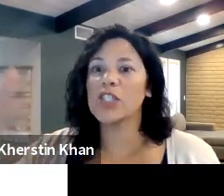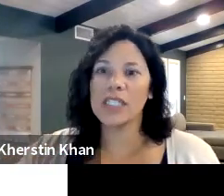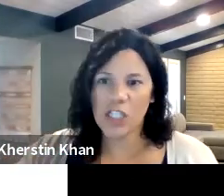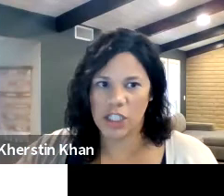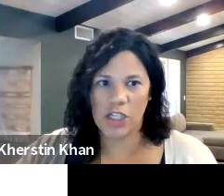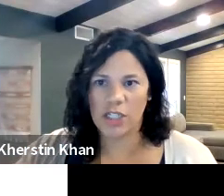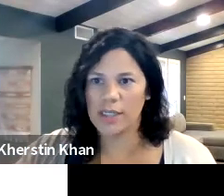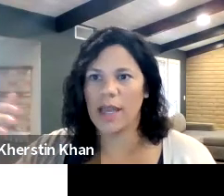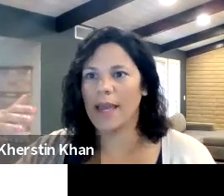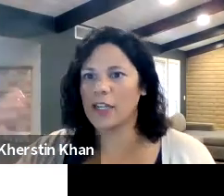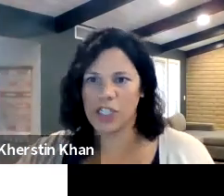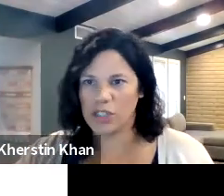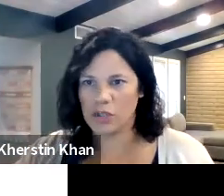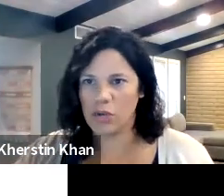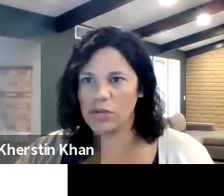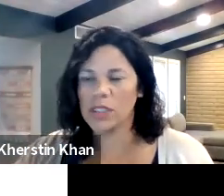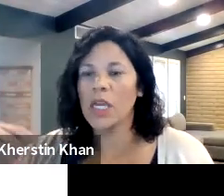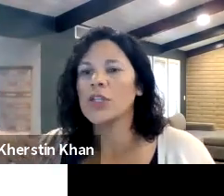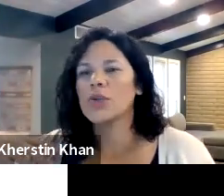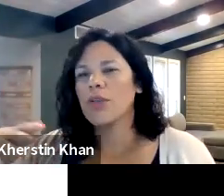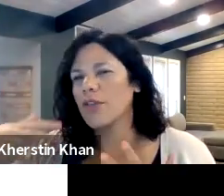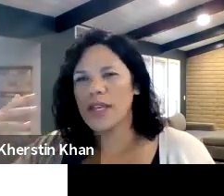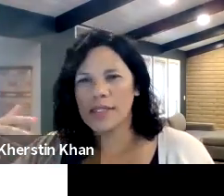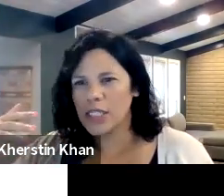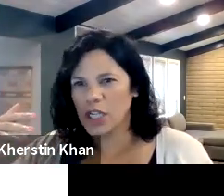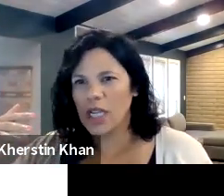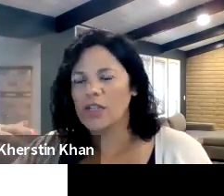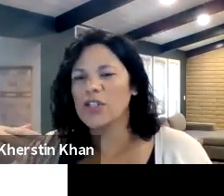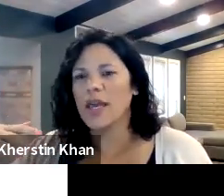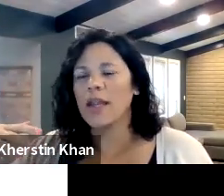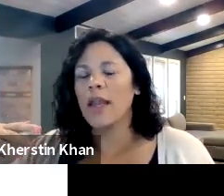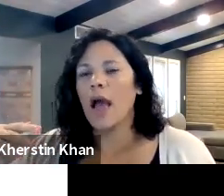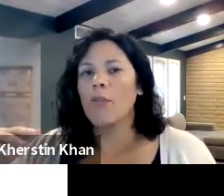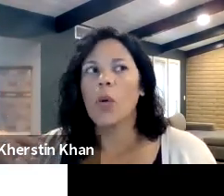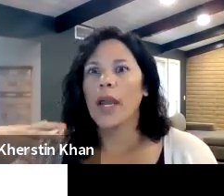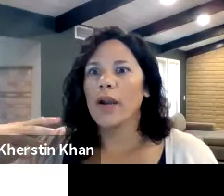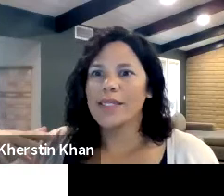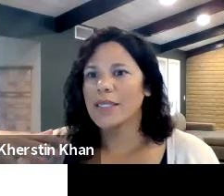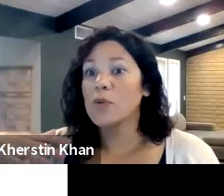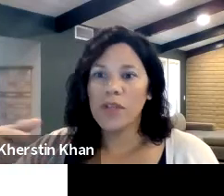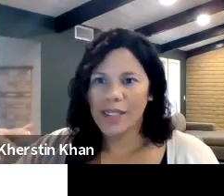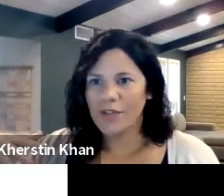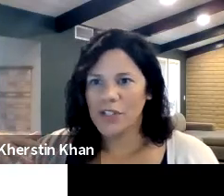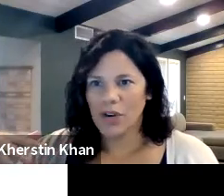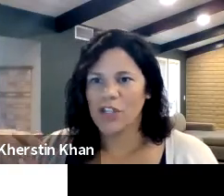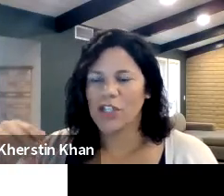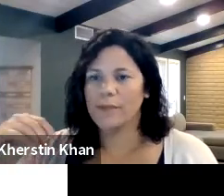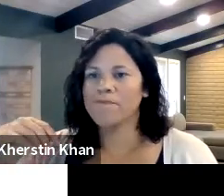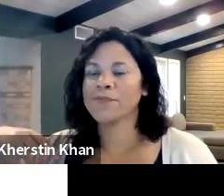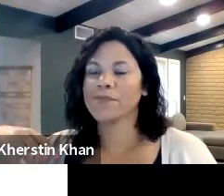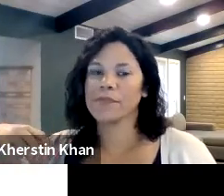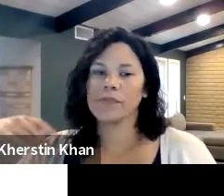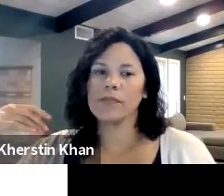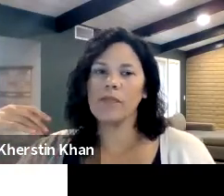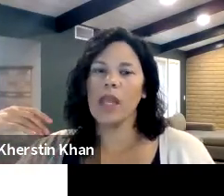oftentimes legislation changes and that changes our goals. So are there things that change that require us to move in a different